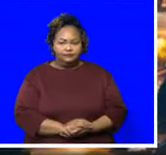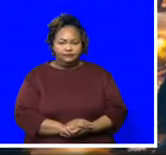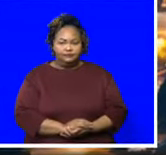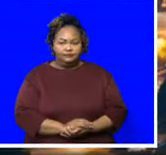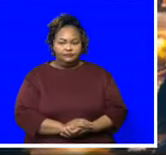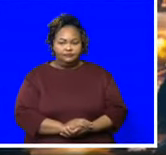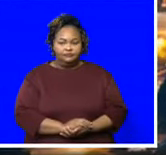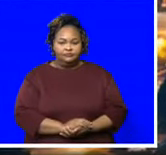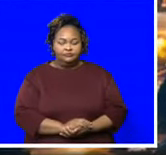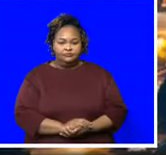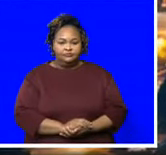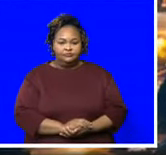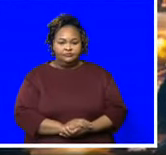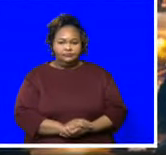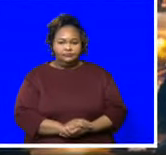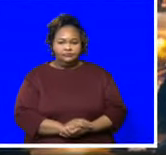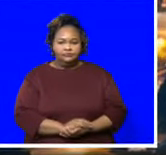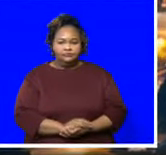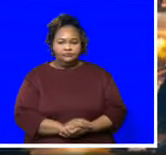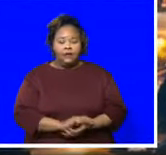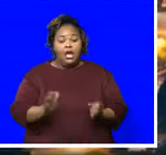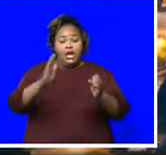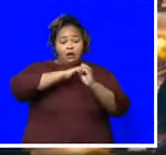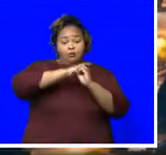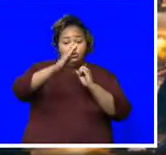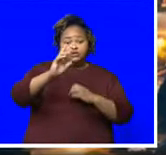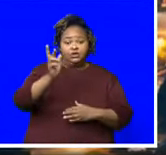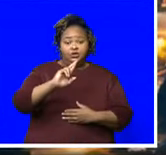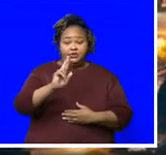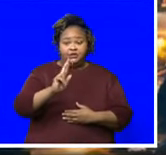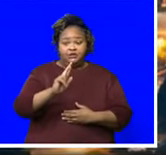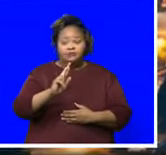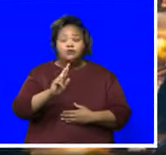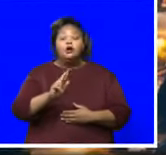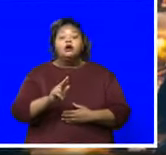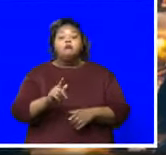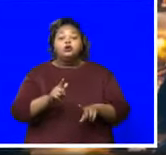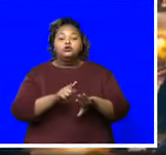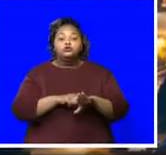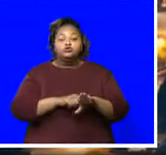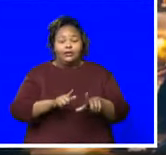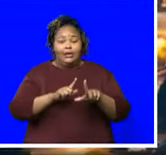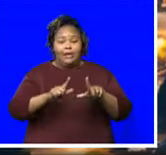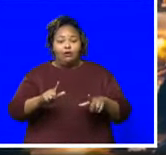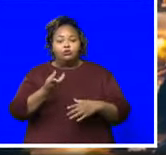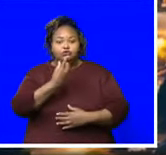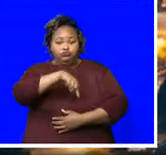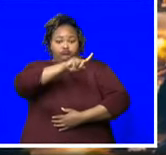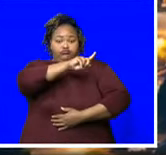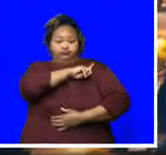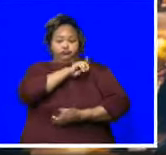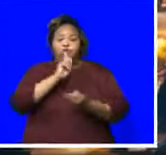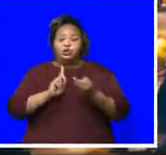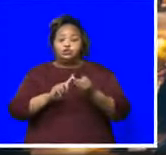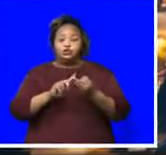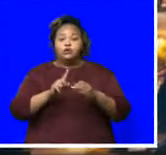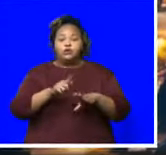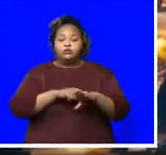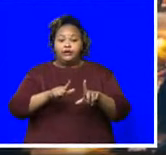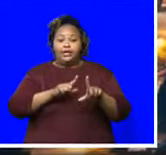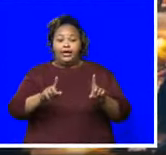lesiSwati. Sachubeka nato-ke Tindzaba abahloli besifundo sesiSwati bahlangene nabo thishela labafundisa-ke sona sifundo